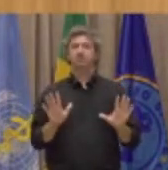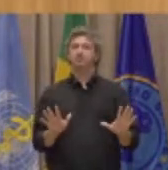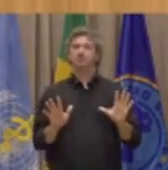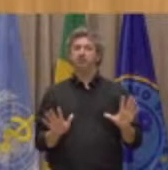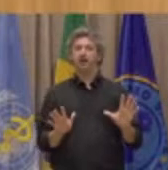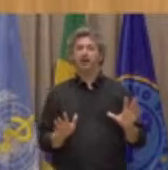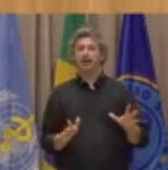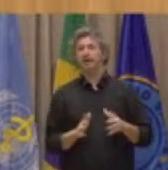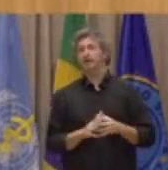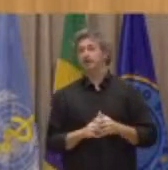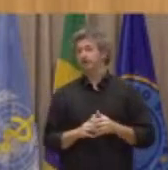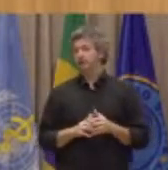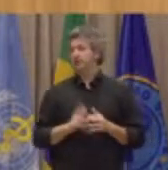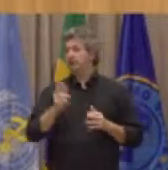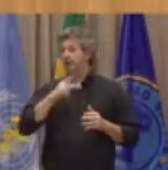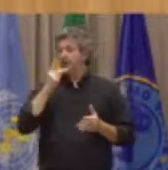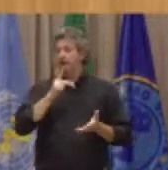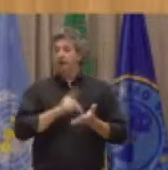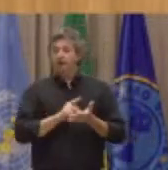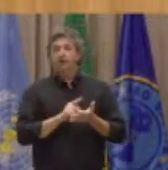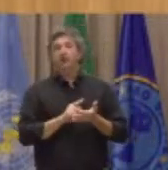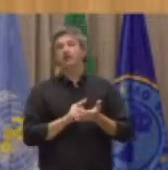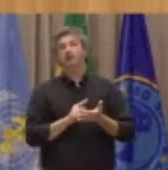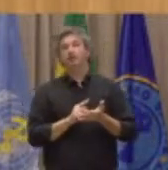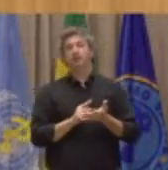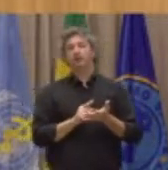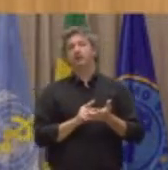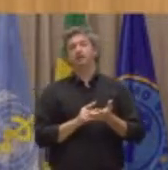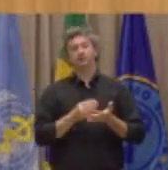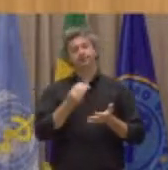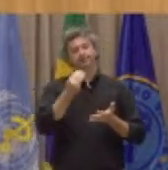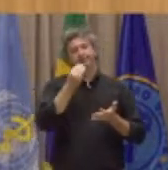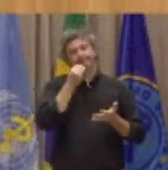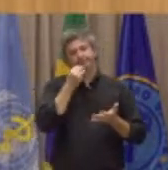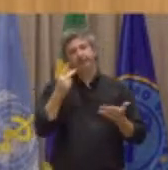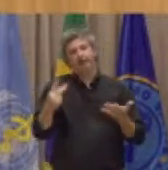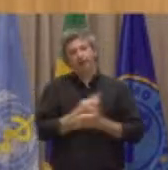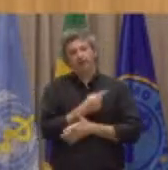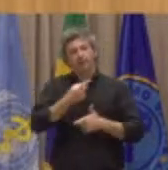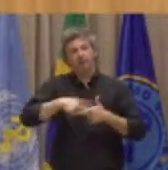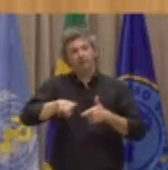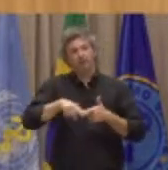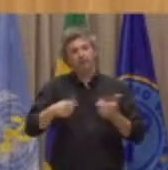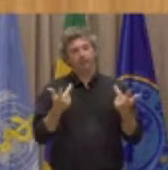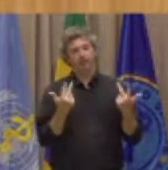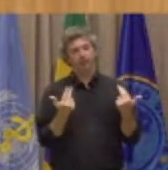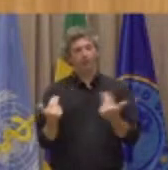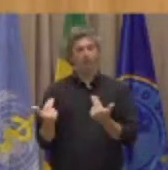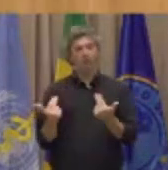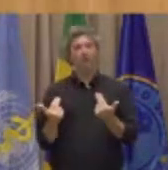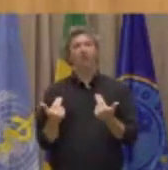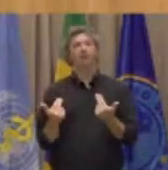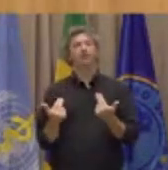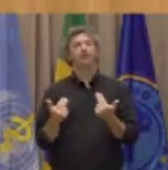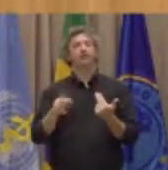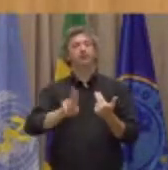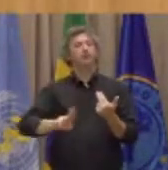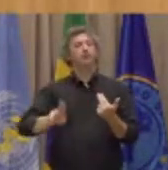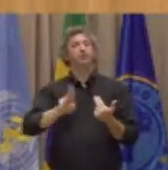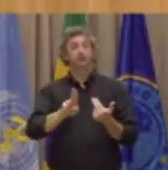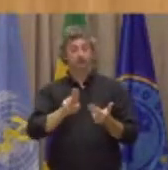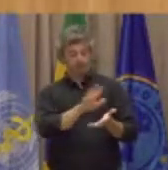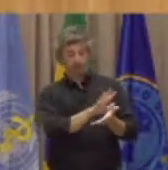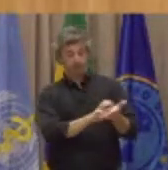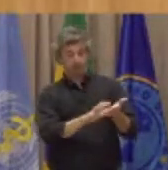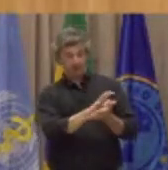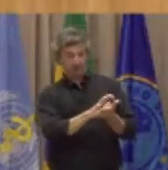But in fact, obviously, what we had this kind of issue to